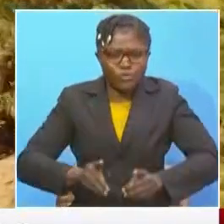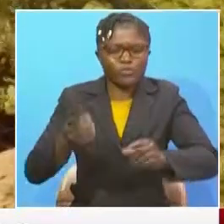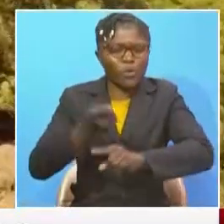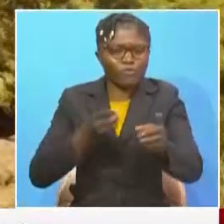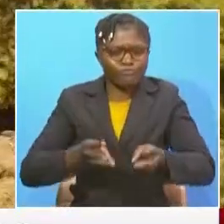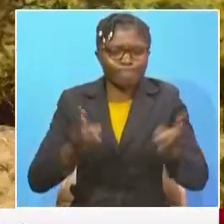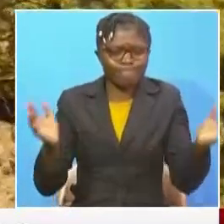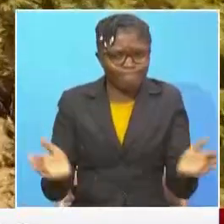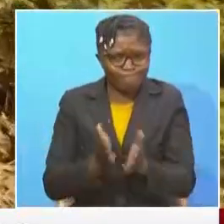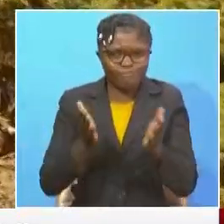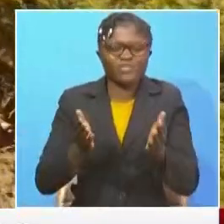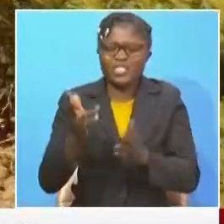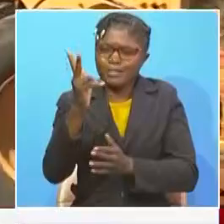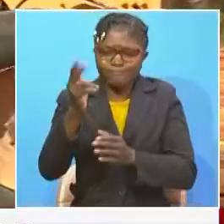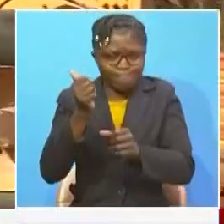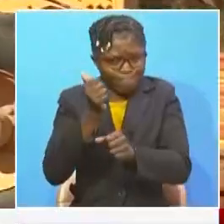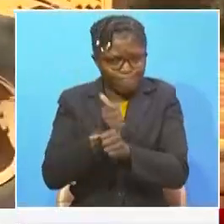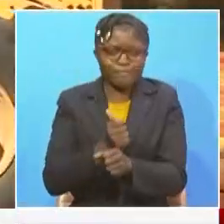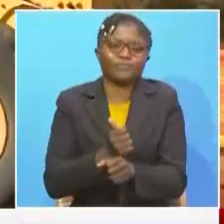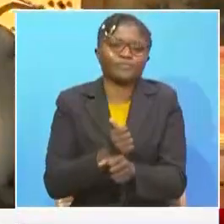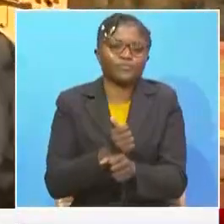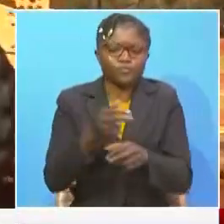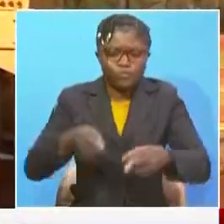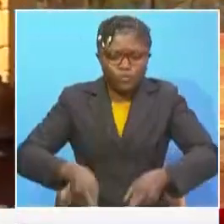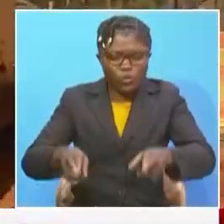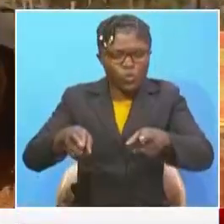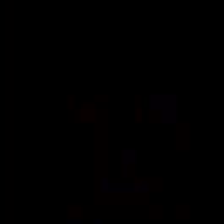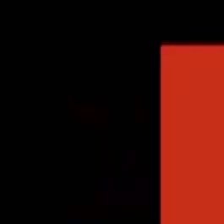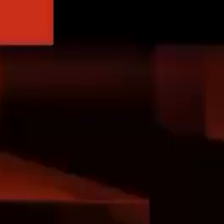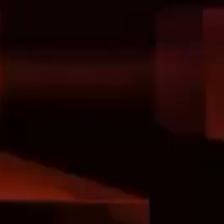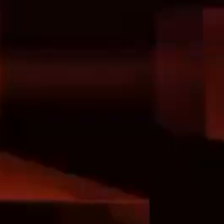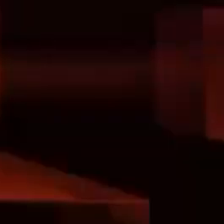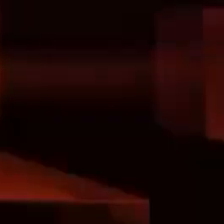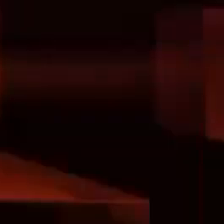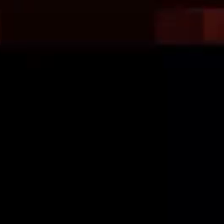RRDA happy with pace of works on Lusaka and Dolwal Road.